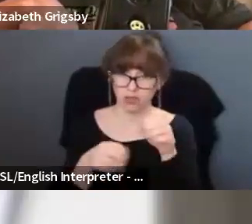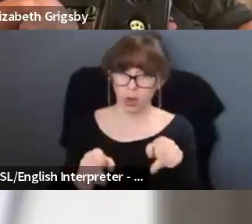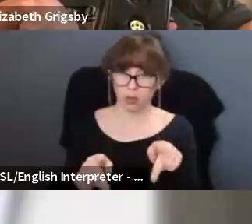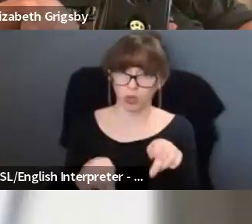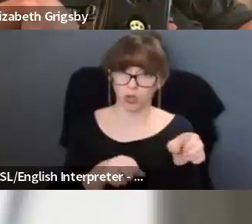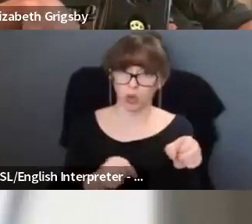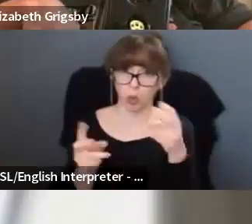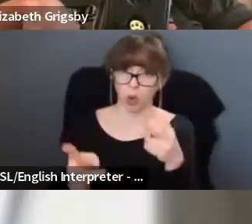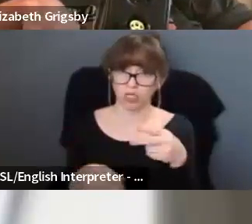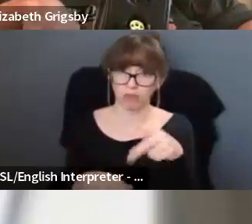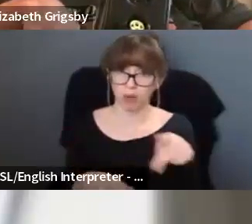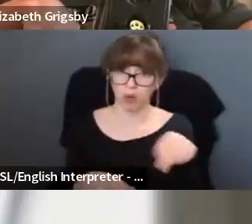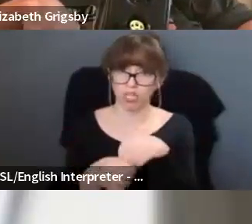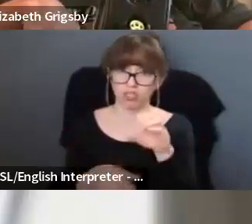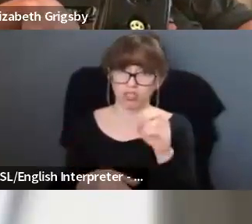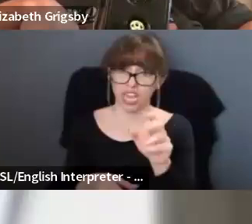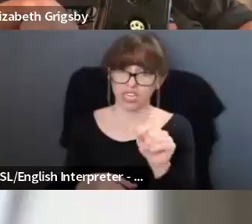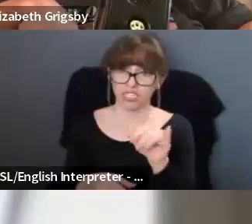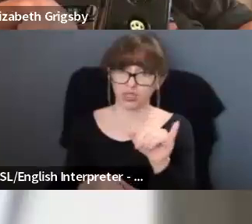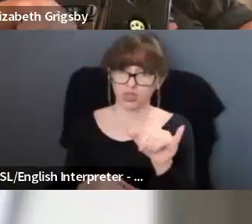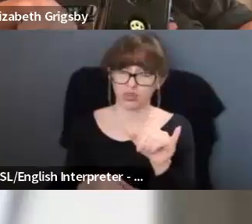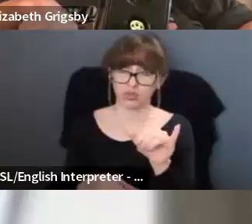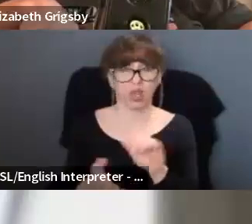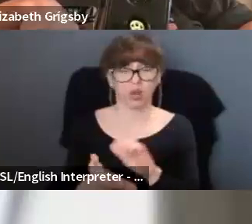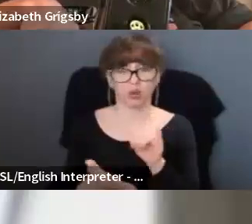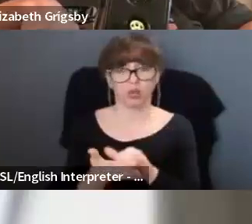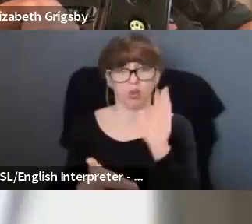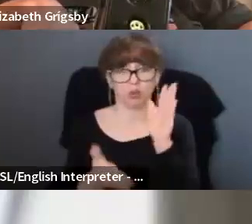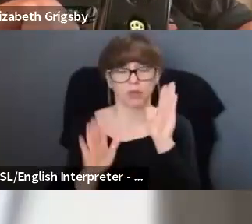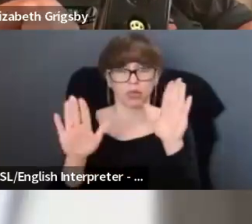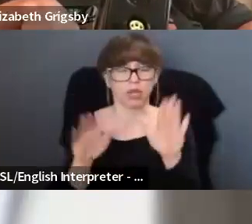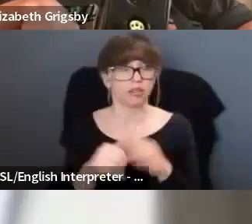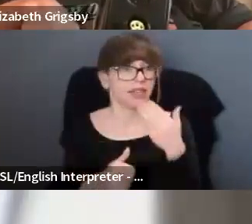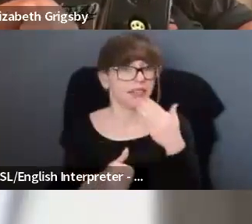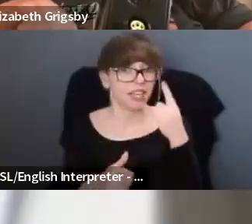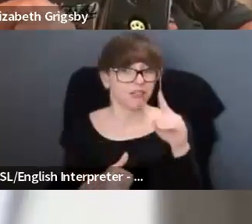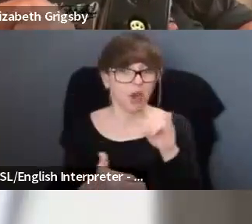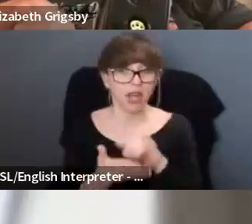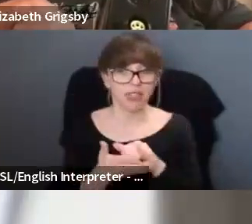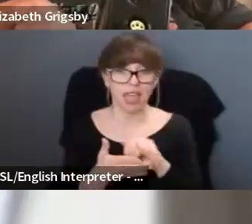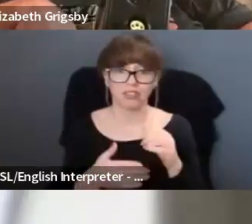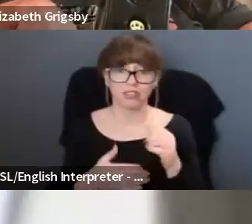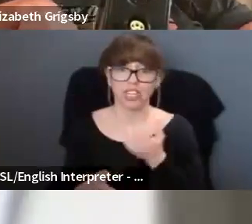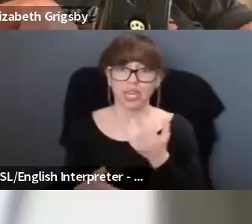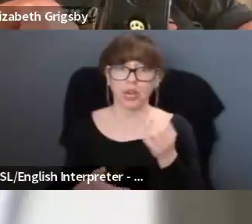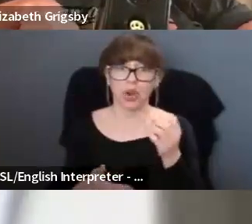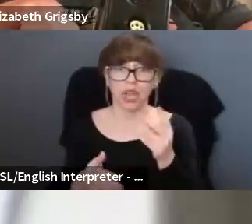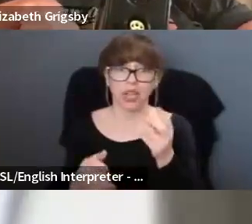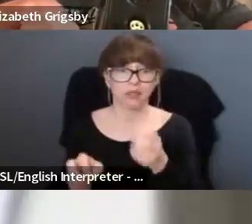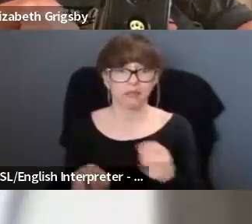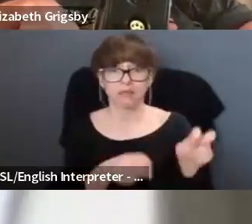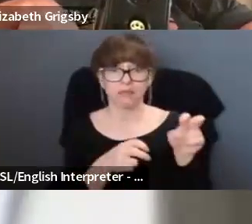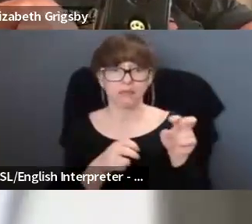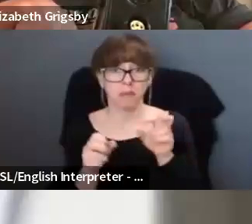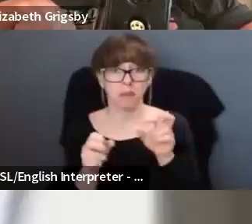there, but that would be great too. Thank you so much for this, Sharon. I'm going to throw it back over to you real quickly. I think